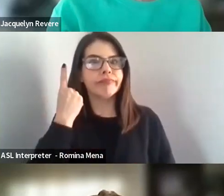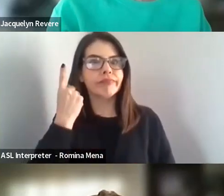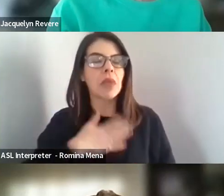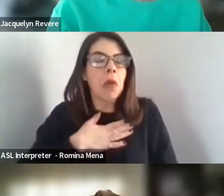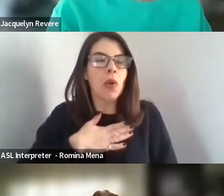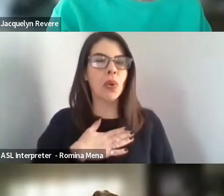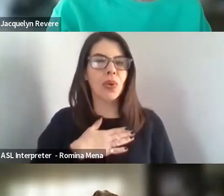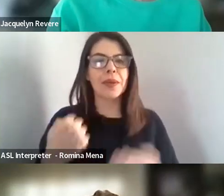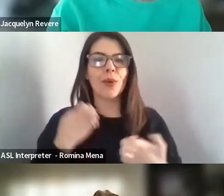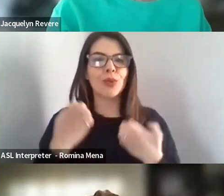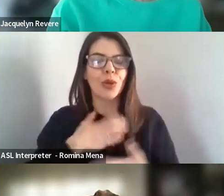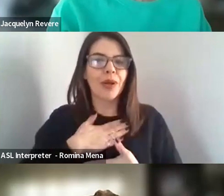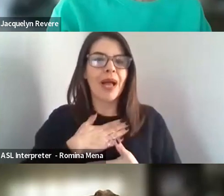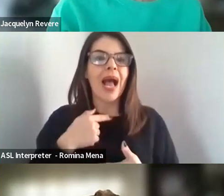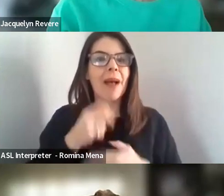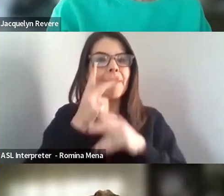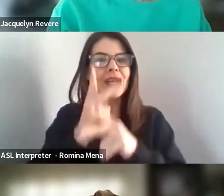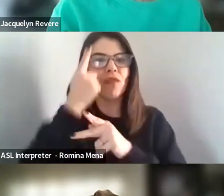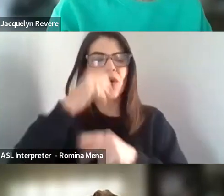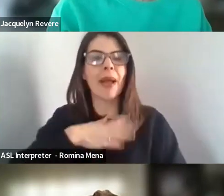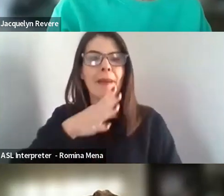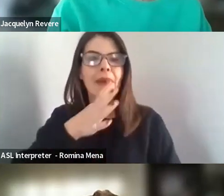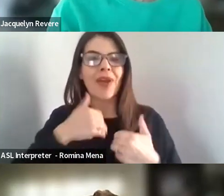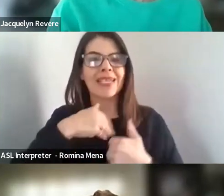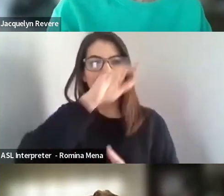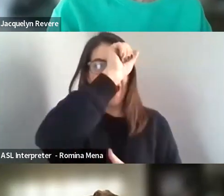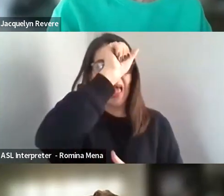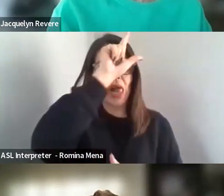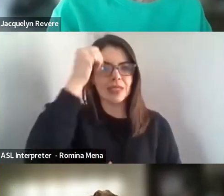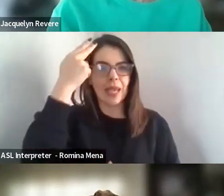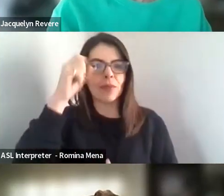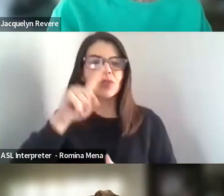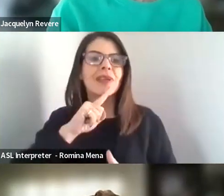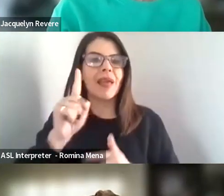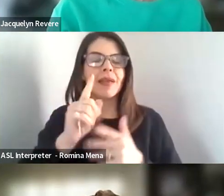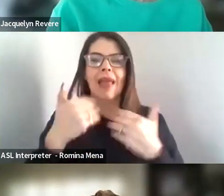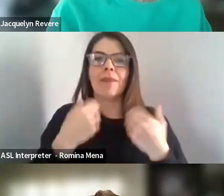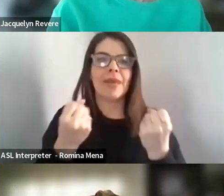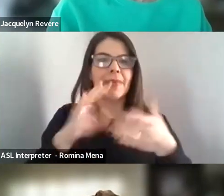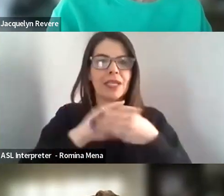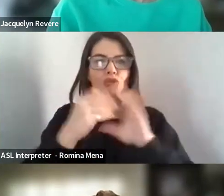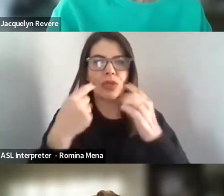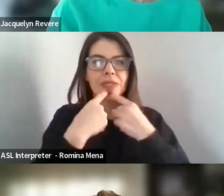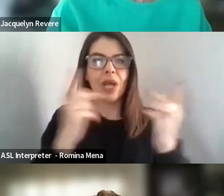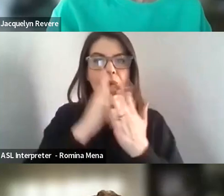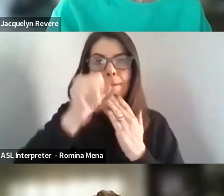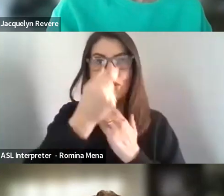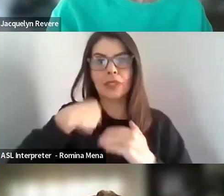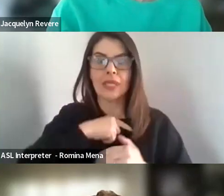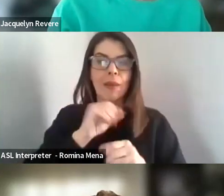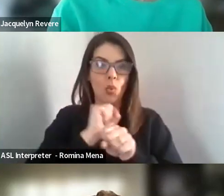emotional. I'm a caregiver for my mother who has Alzheimer's and a filmmaker with lots of stories to tell and projects that I am working